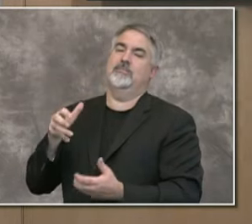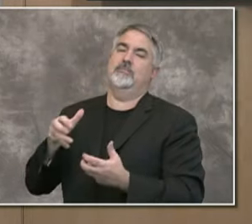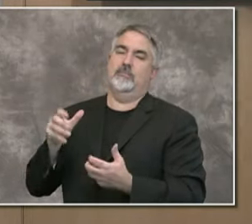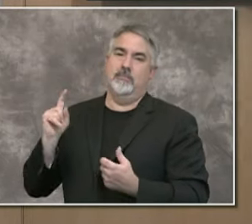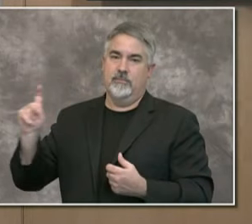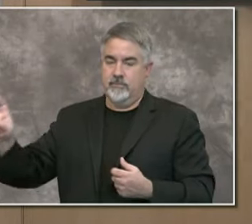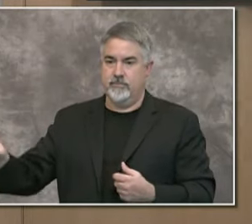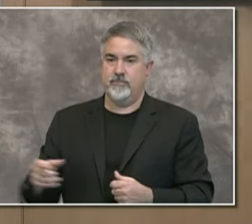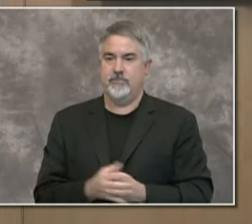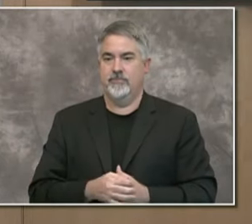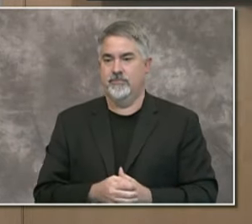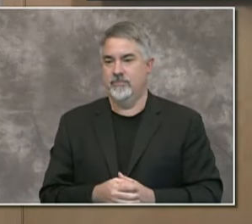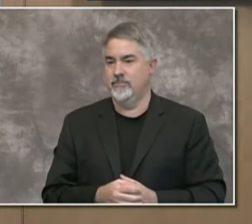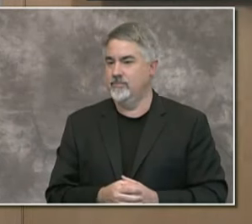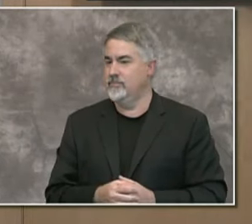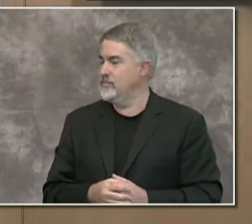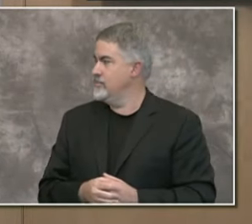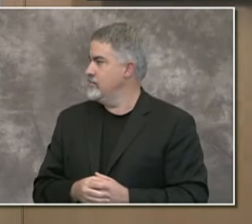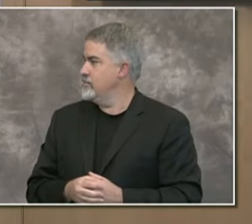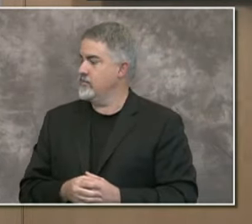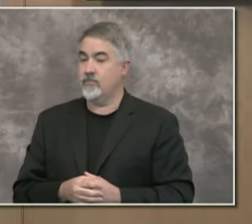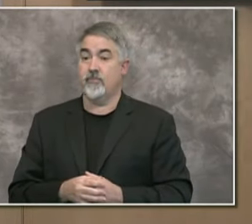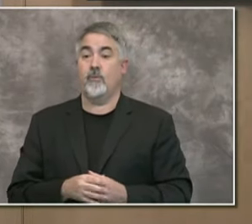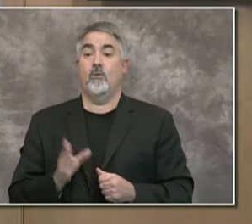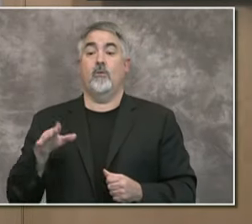KUSI, please state your name and question.